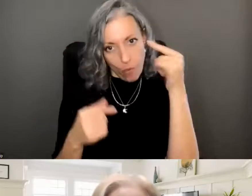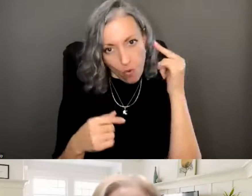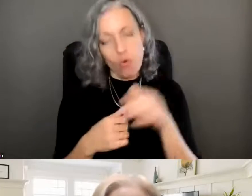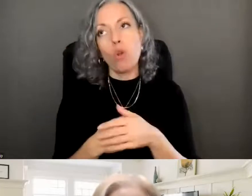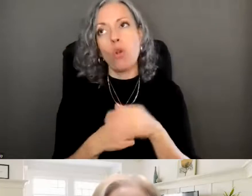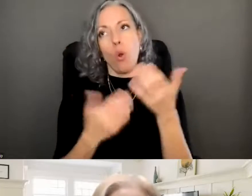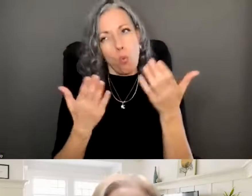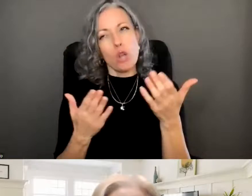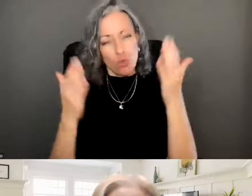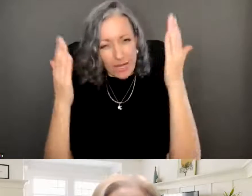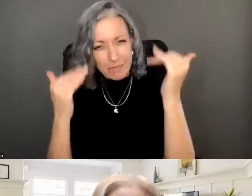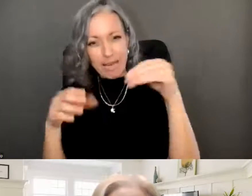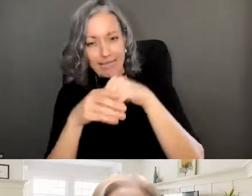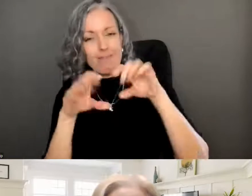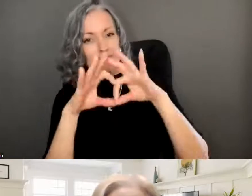you expected, and